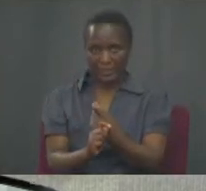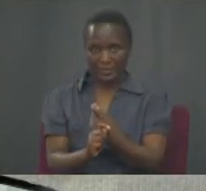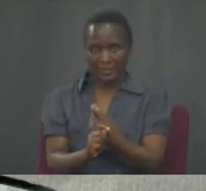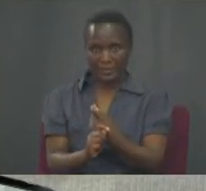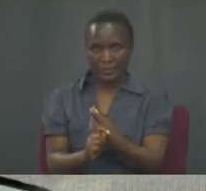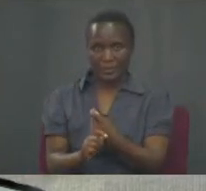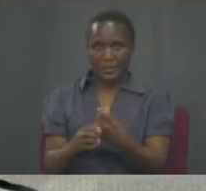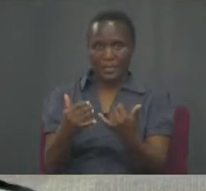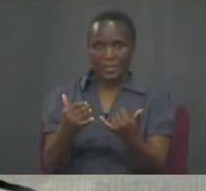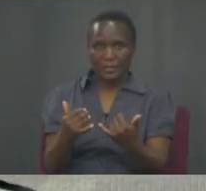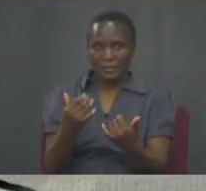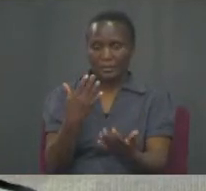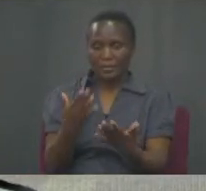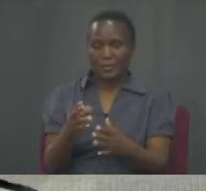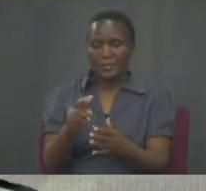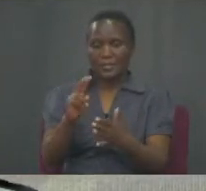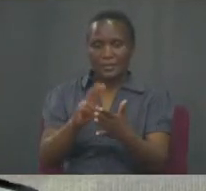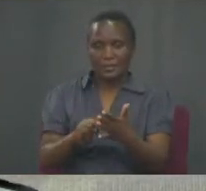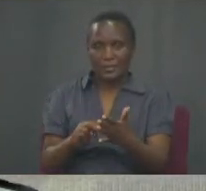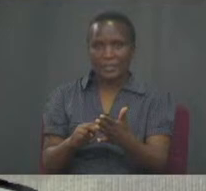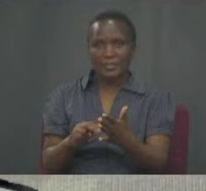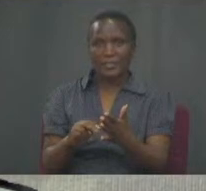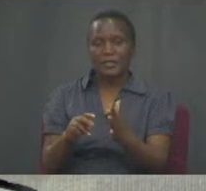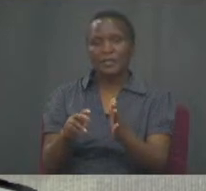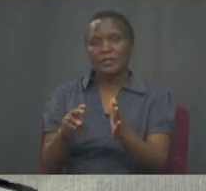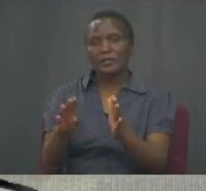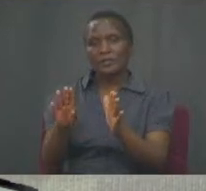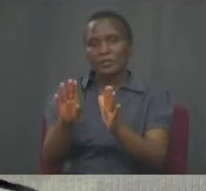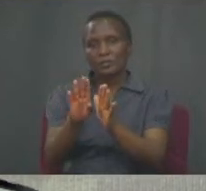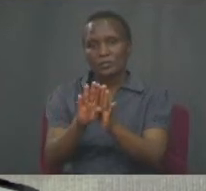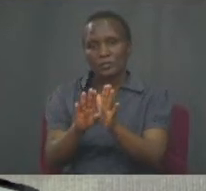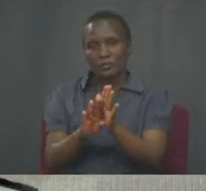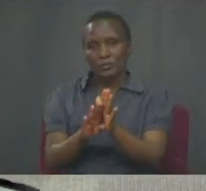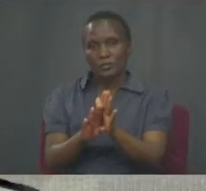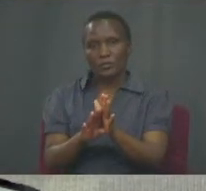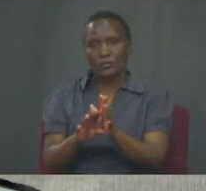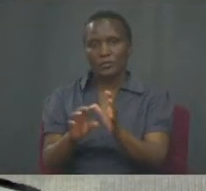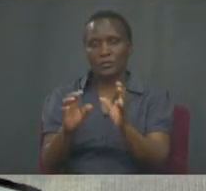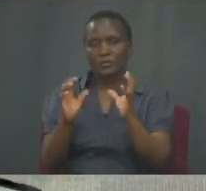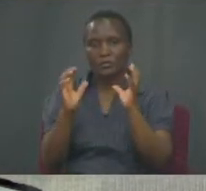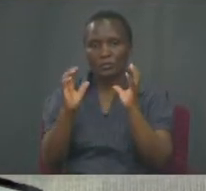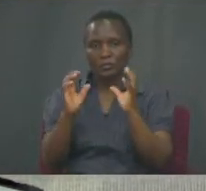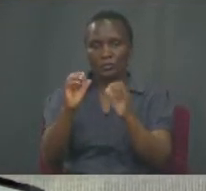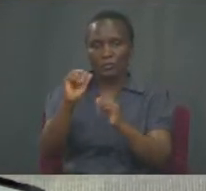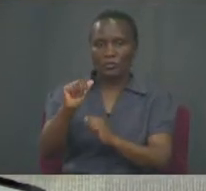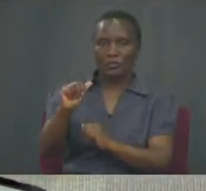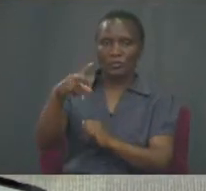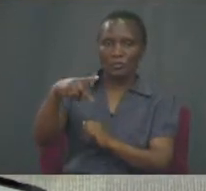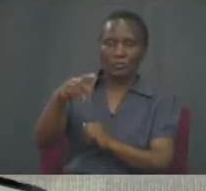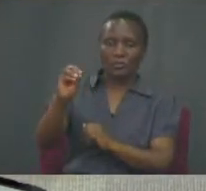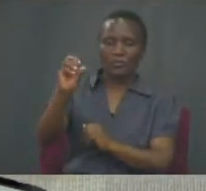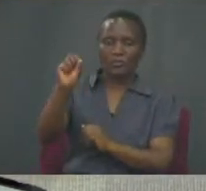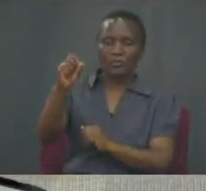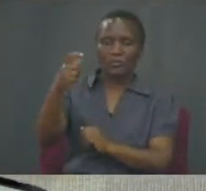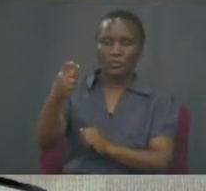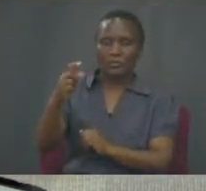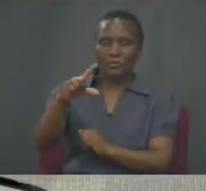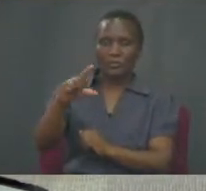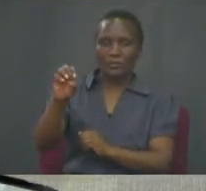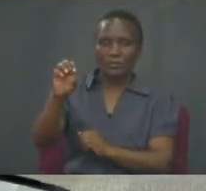the Apostles, written by Ellen White, and read the chapter called Paul Before Nero. Nero had